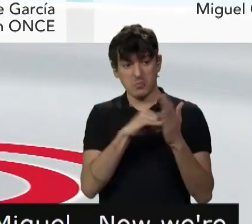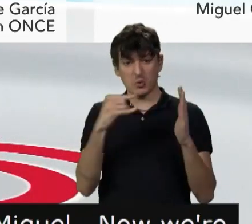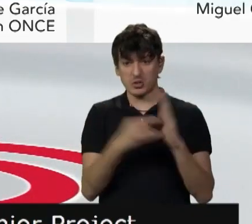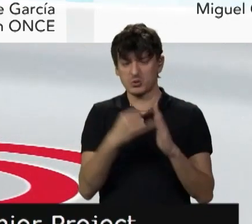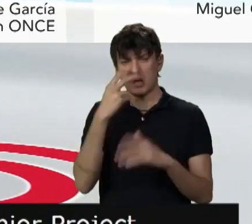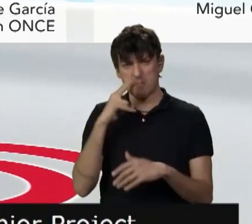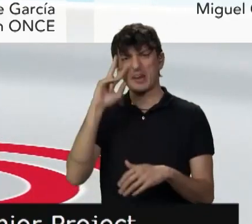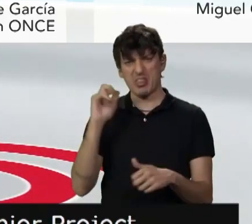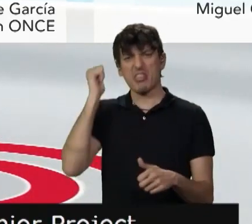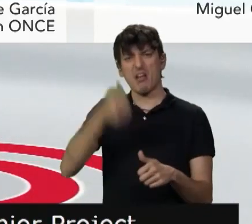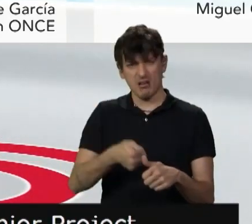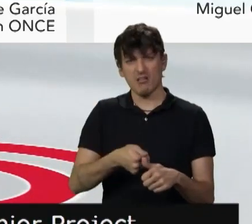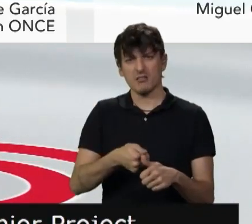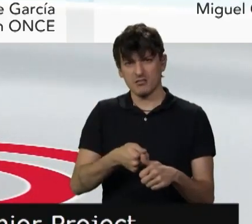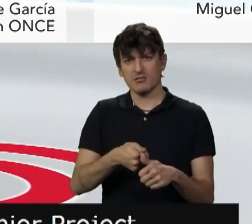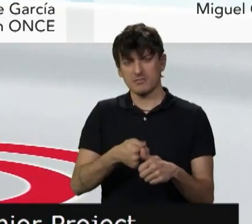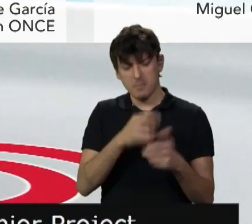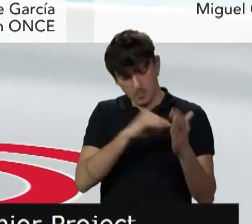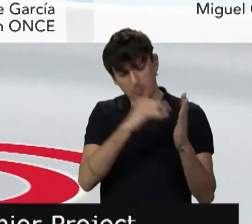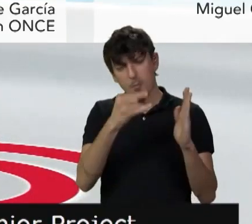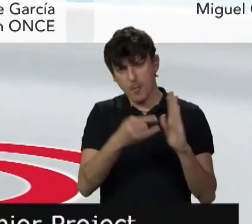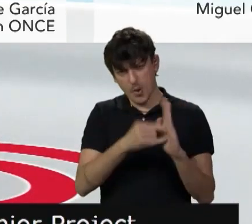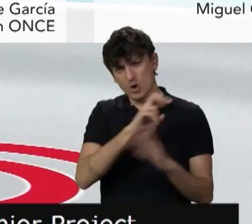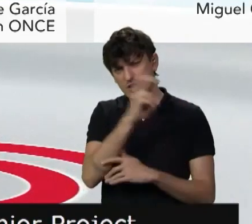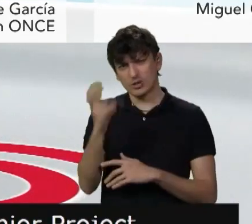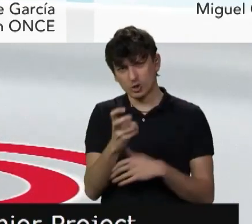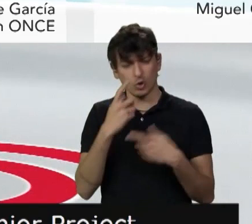has a lot of experience in